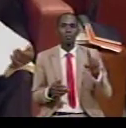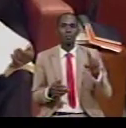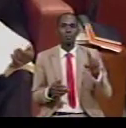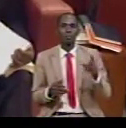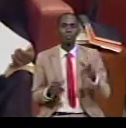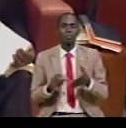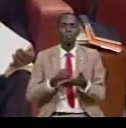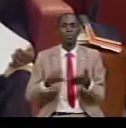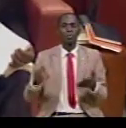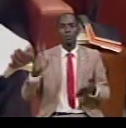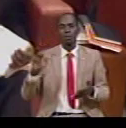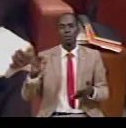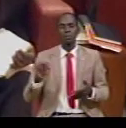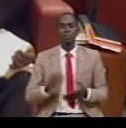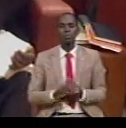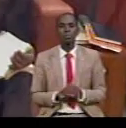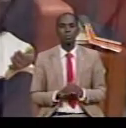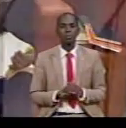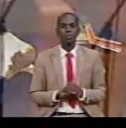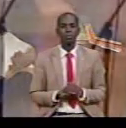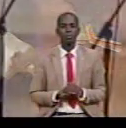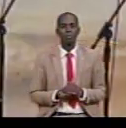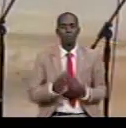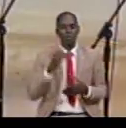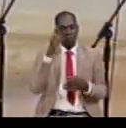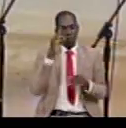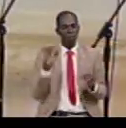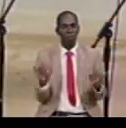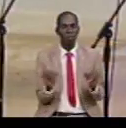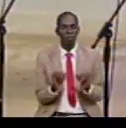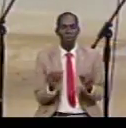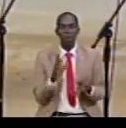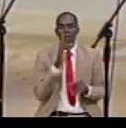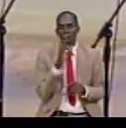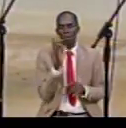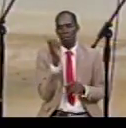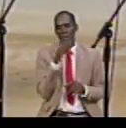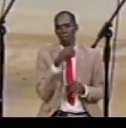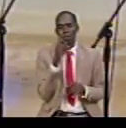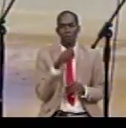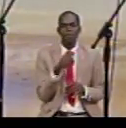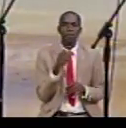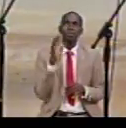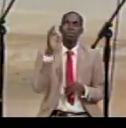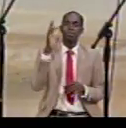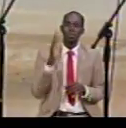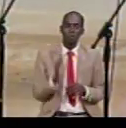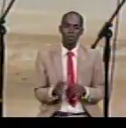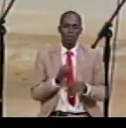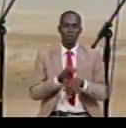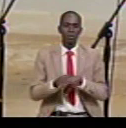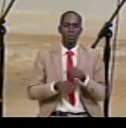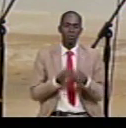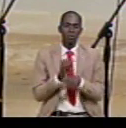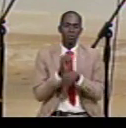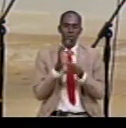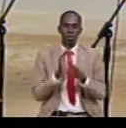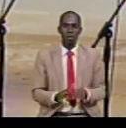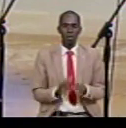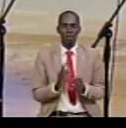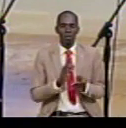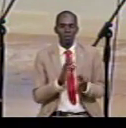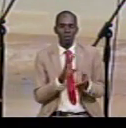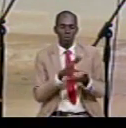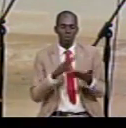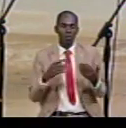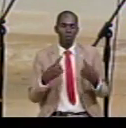verse 13. For such are false prophets, deceitful workers, transforming themselves into the apostles of Christ. We need to be